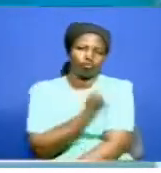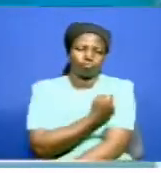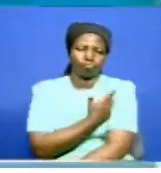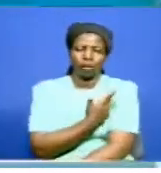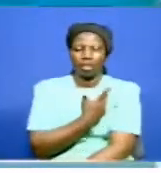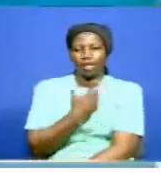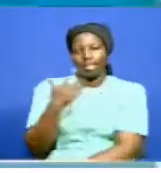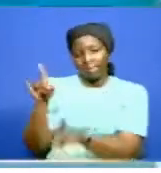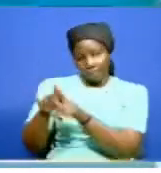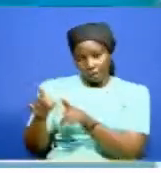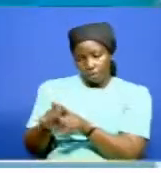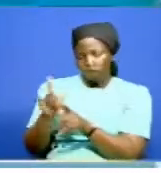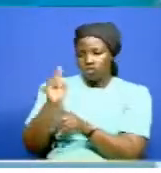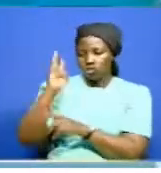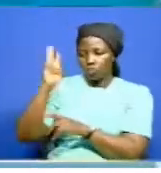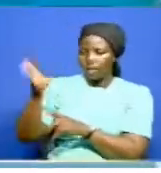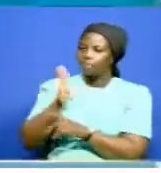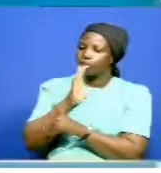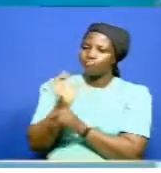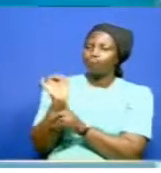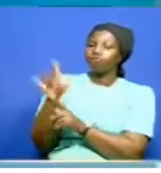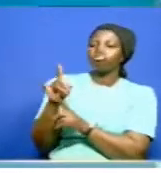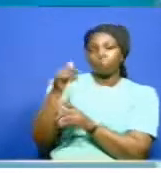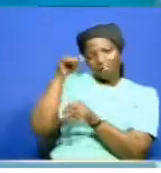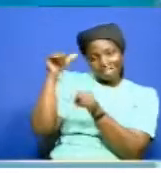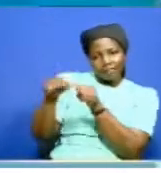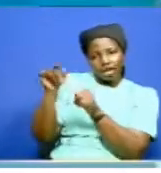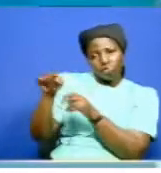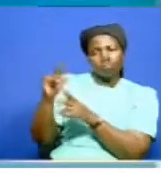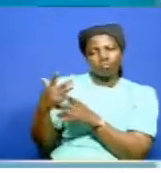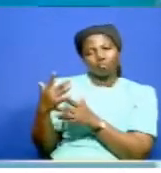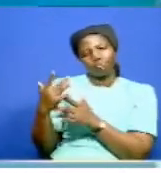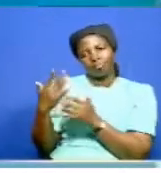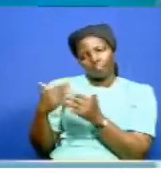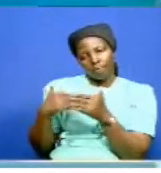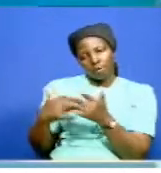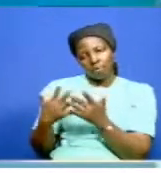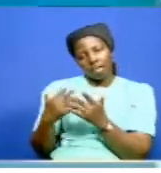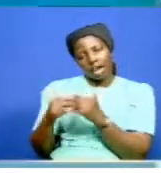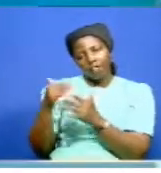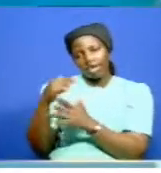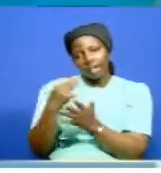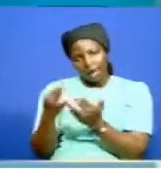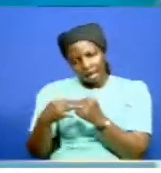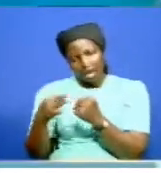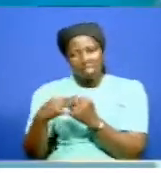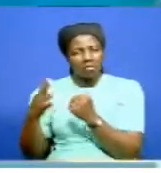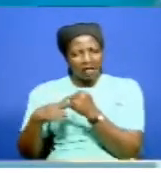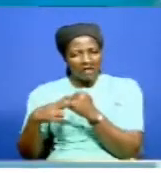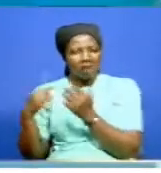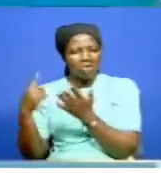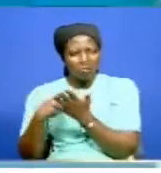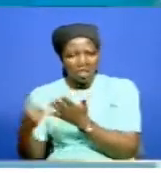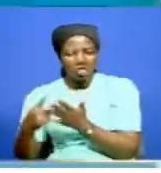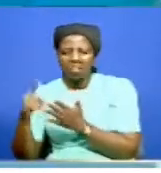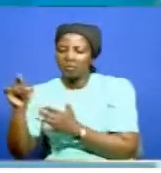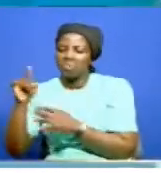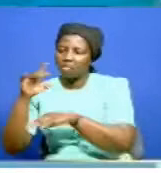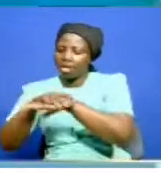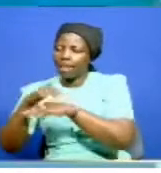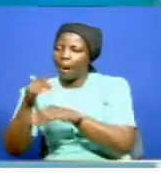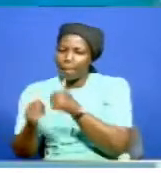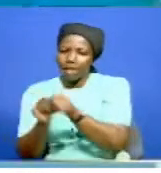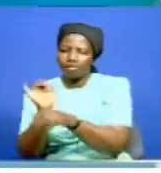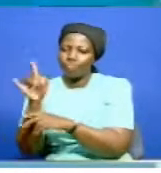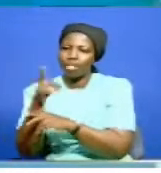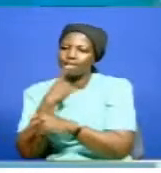due course, so that after the 8 to 12 weeks, you'll get a reminder reminding you to please report to the facility so that